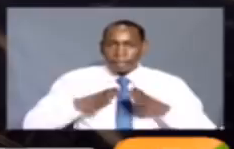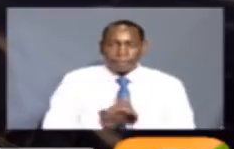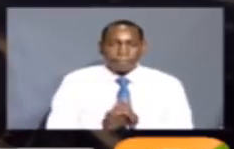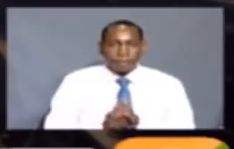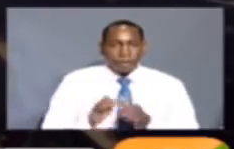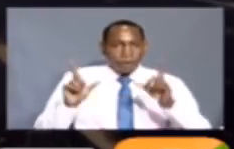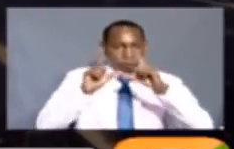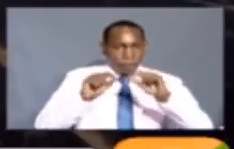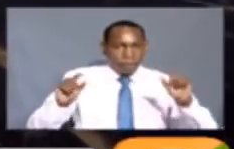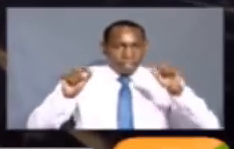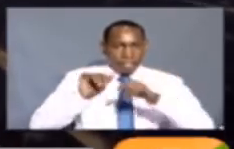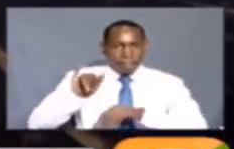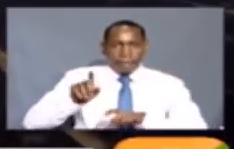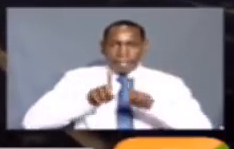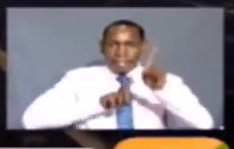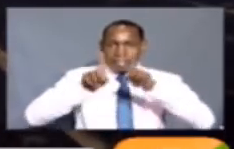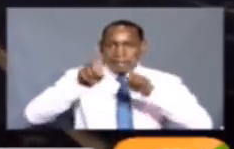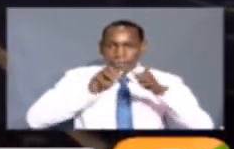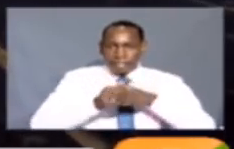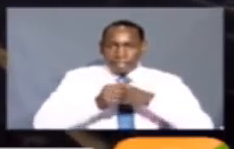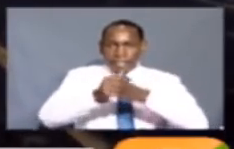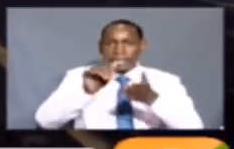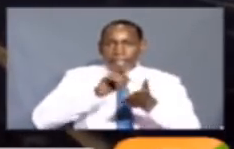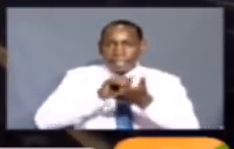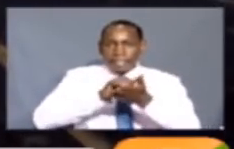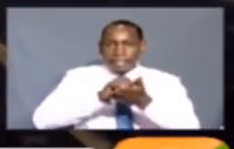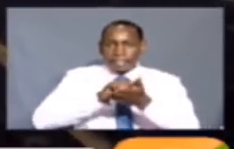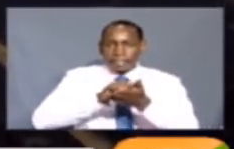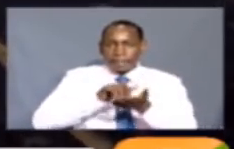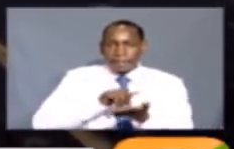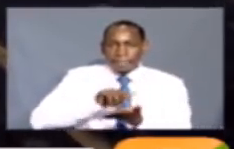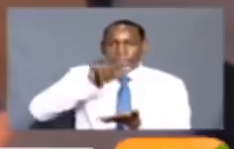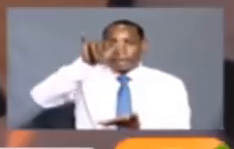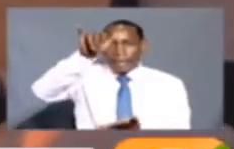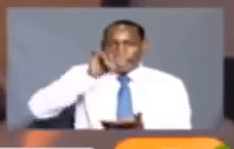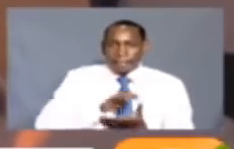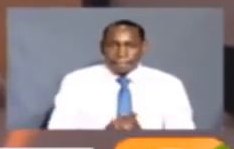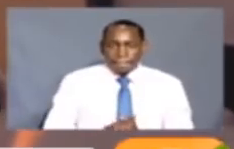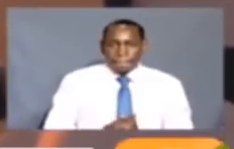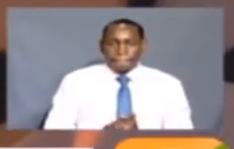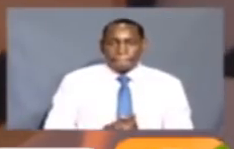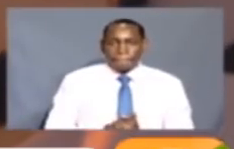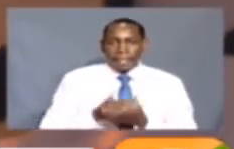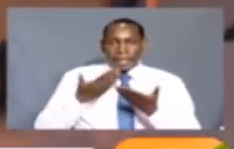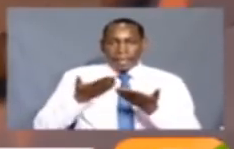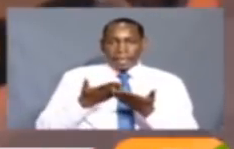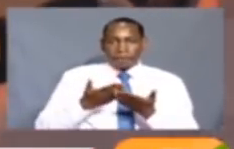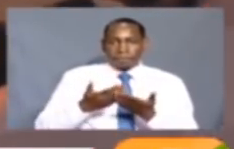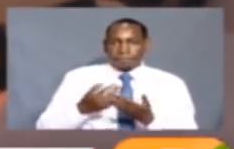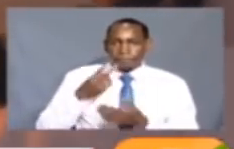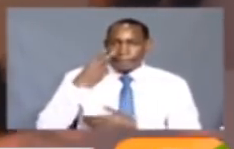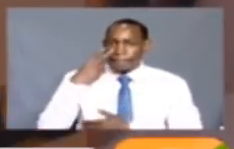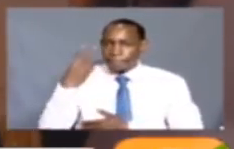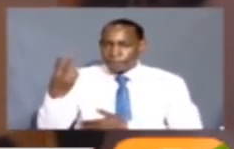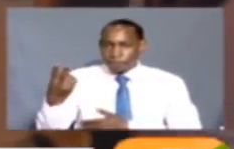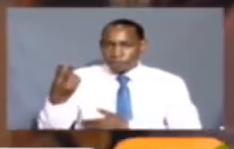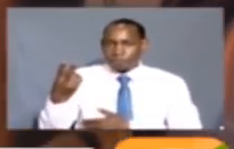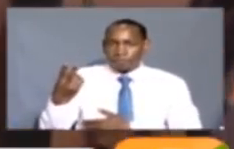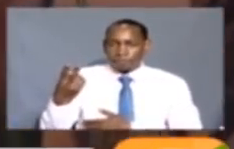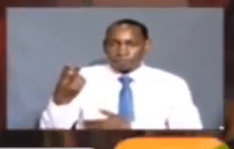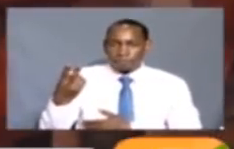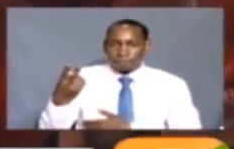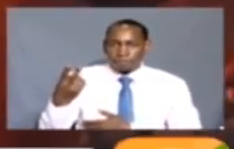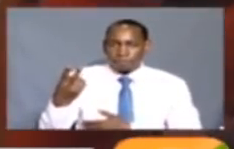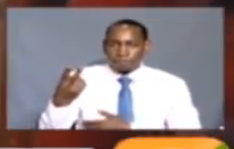words, he's a safari guide that flies. A hill down there that slopes down to the right. Do you see that? We call that the